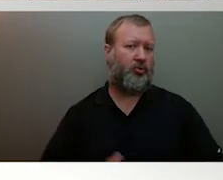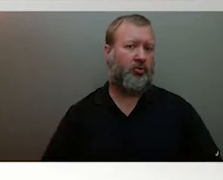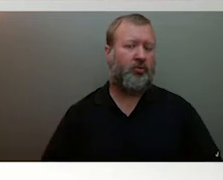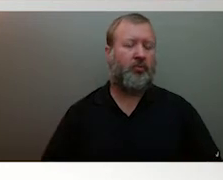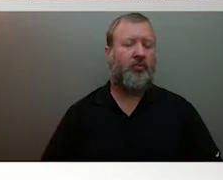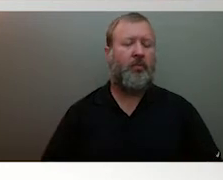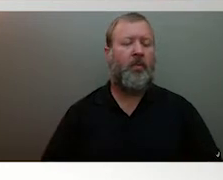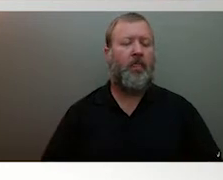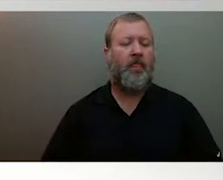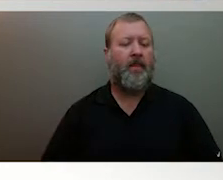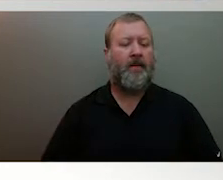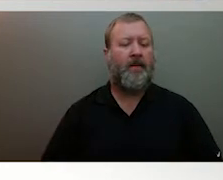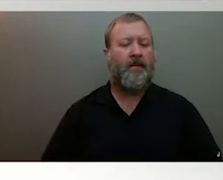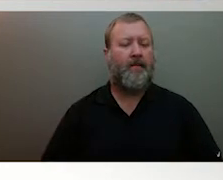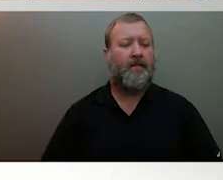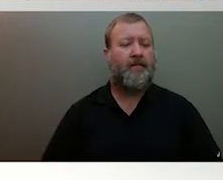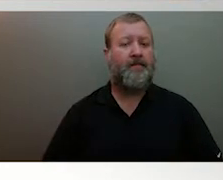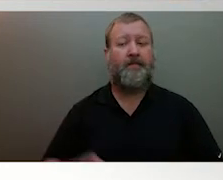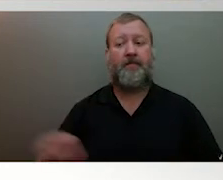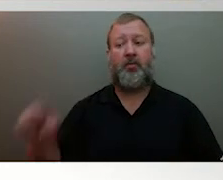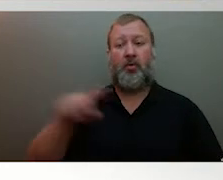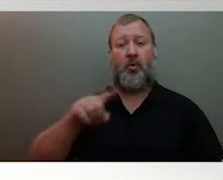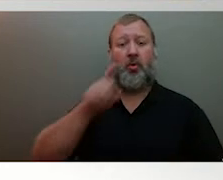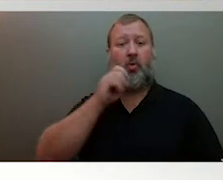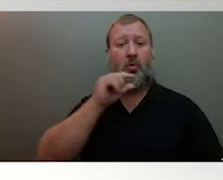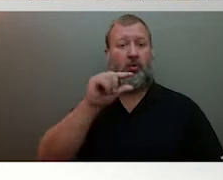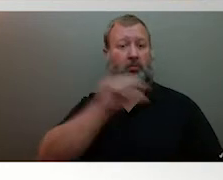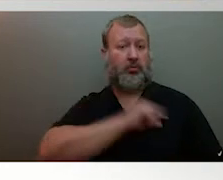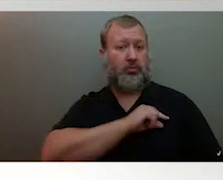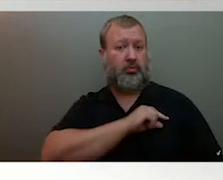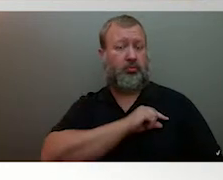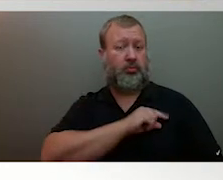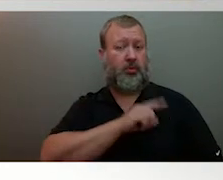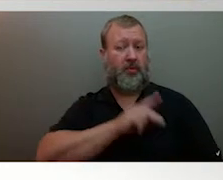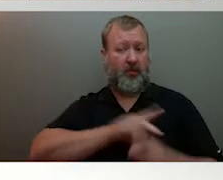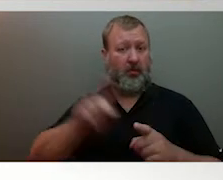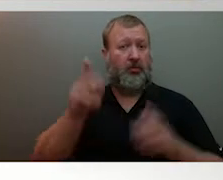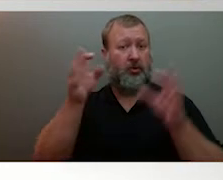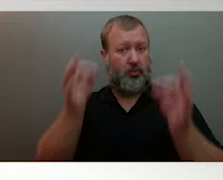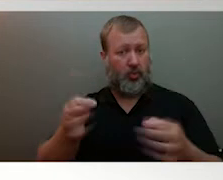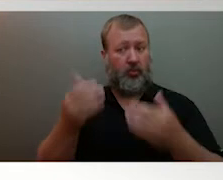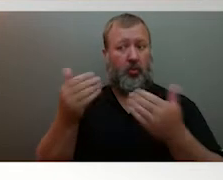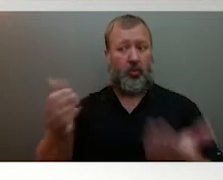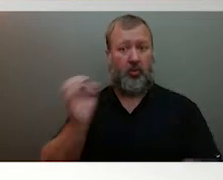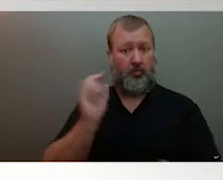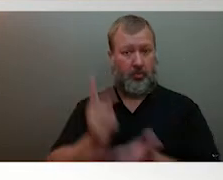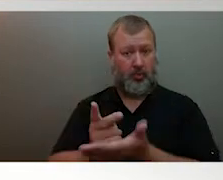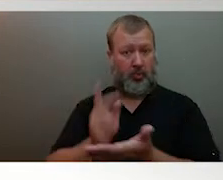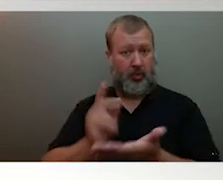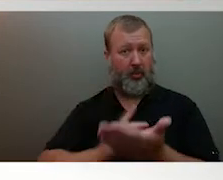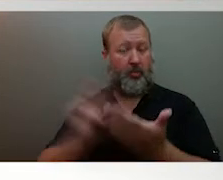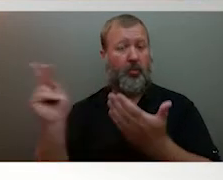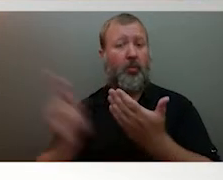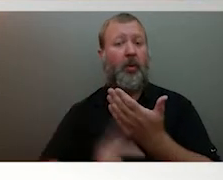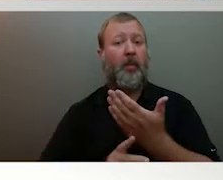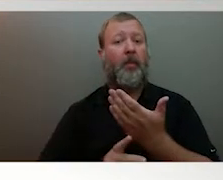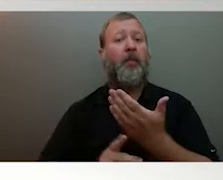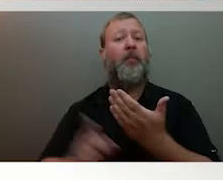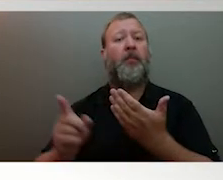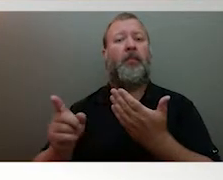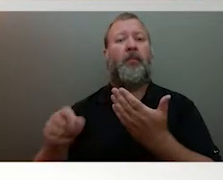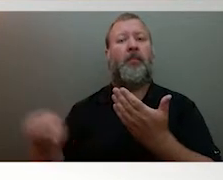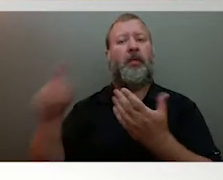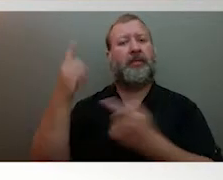Students who have been evaluated and deemed eligible by a group of qualified professionals for the hospital homebound program